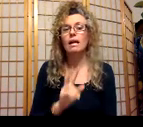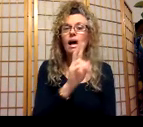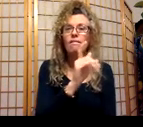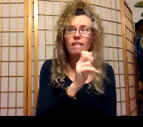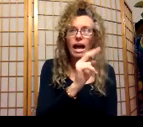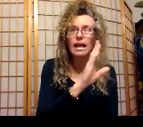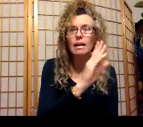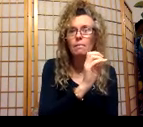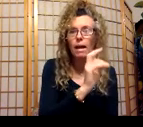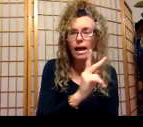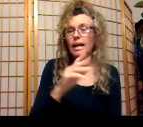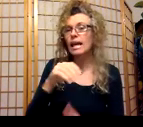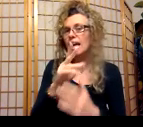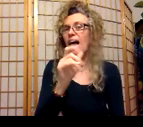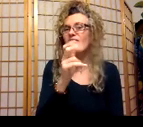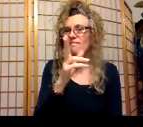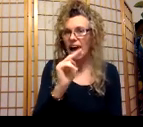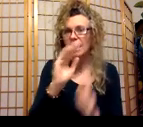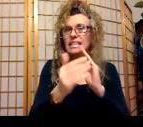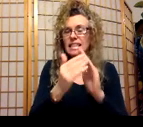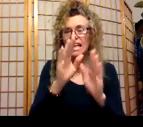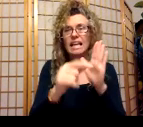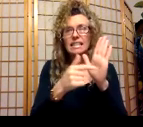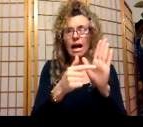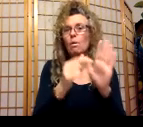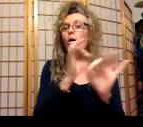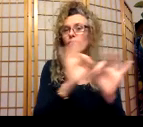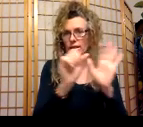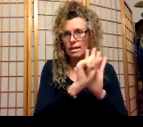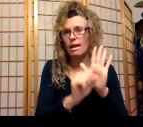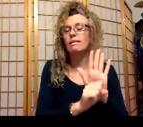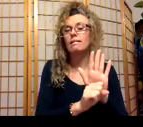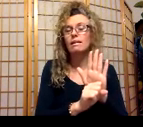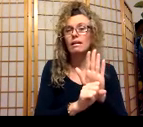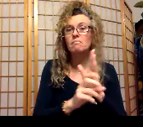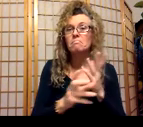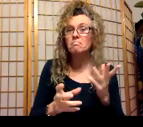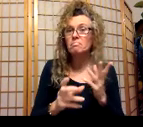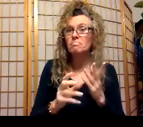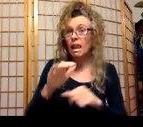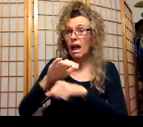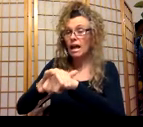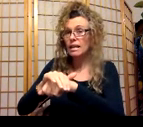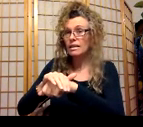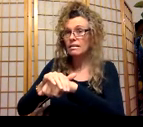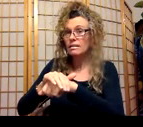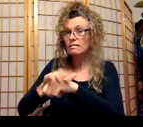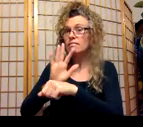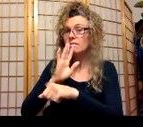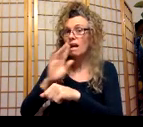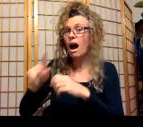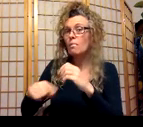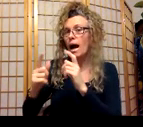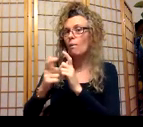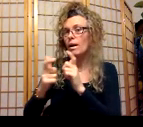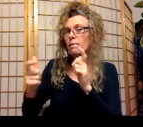Vatican Bank in Vatican City is an example of such a free state. When we take the city of London, and we can speak of one of the